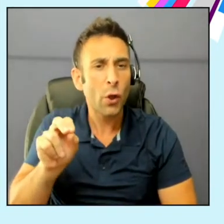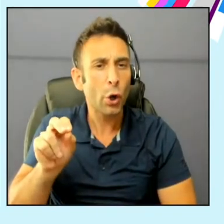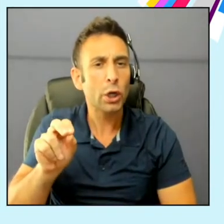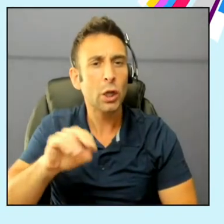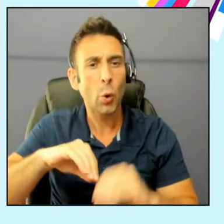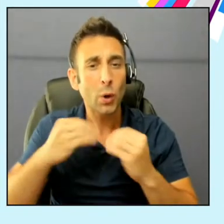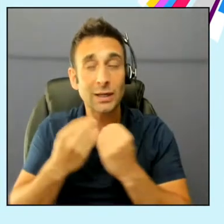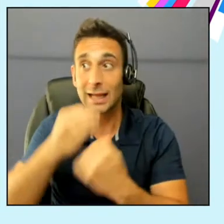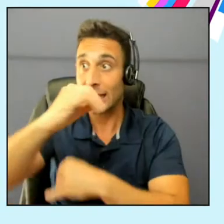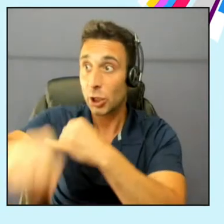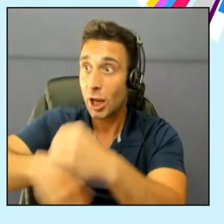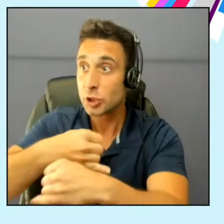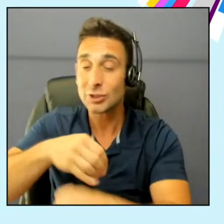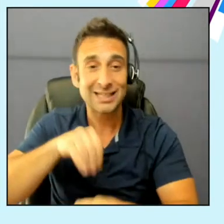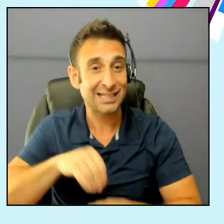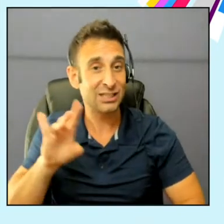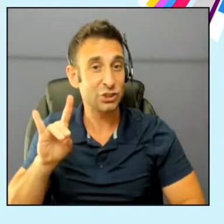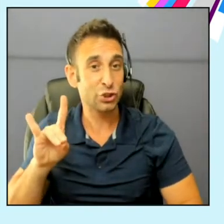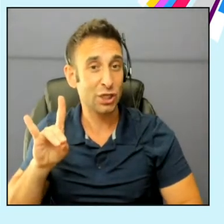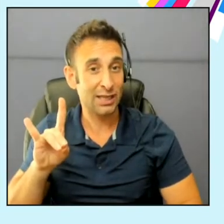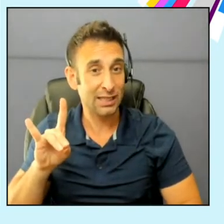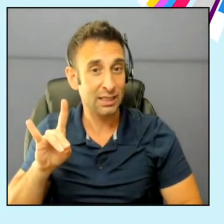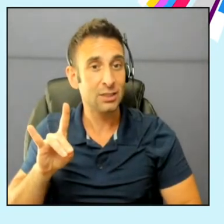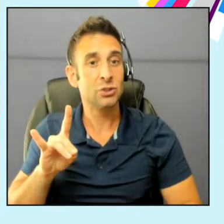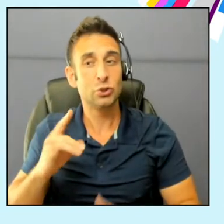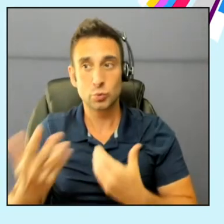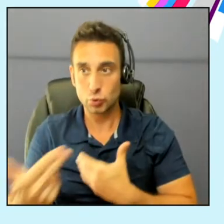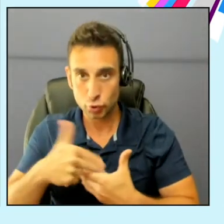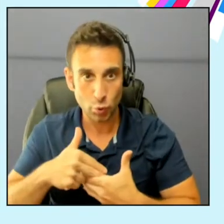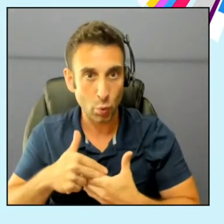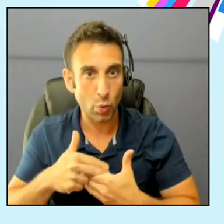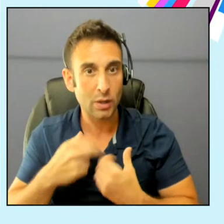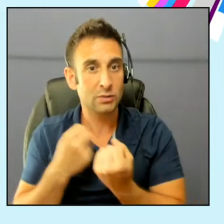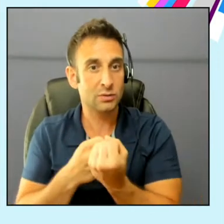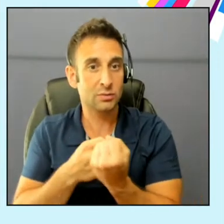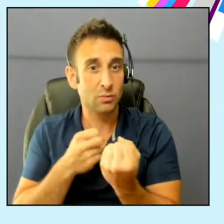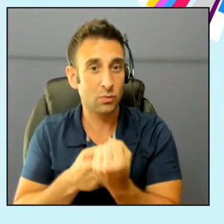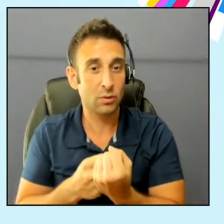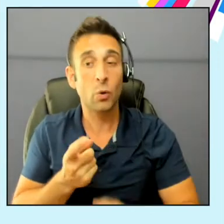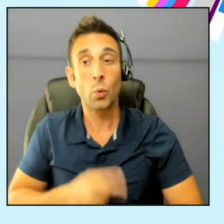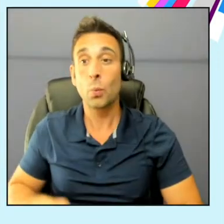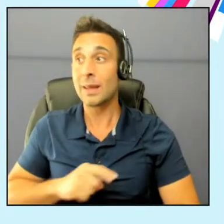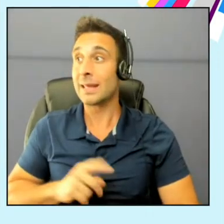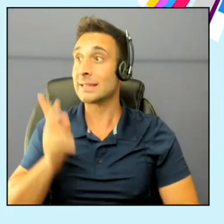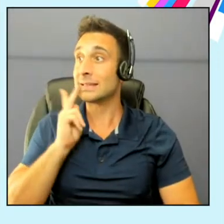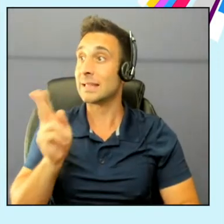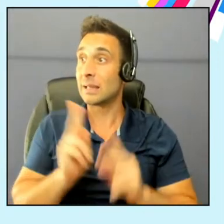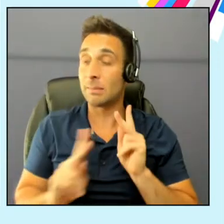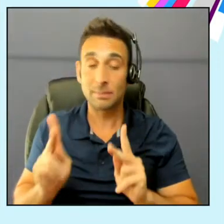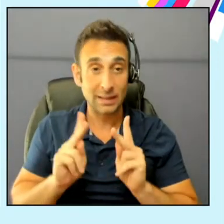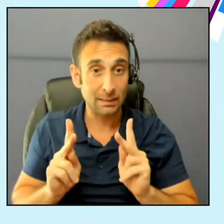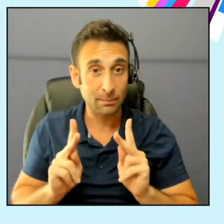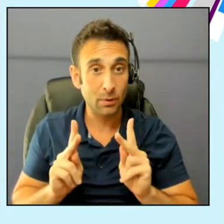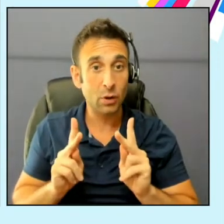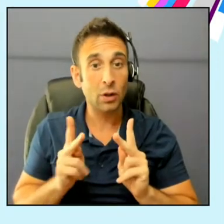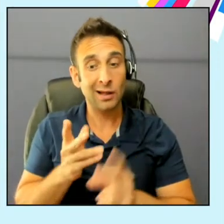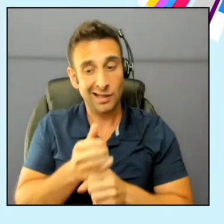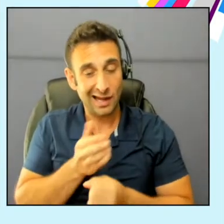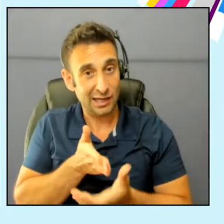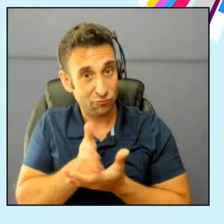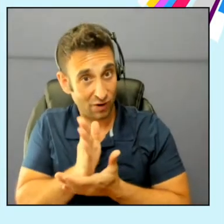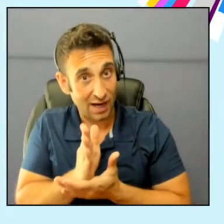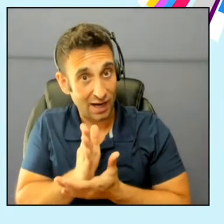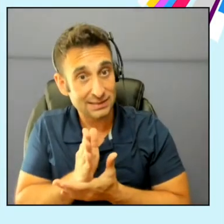international and Chilean, to join this initiative. We're seeing people get some rights. We're seeing